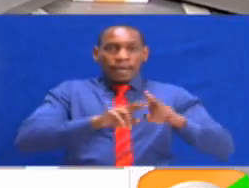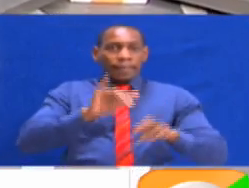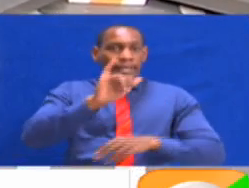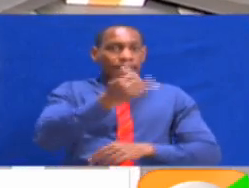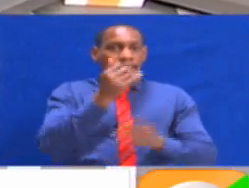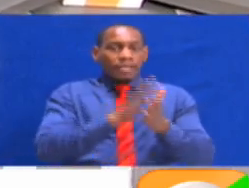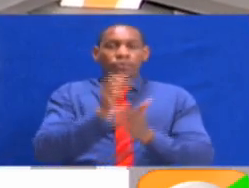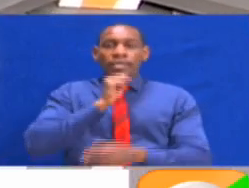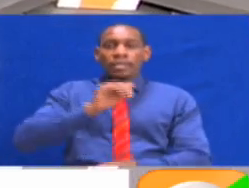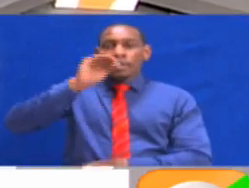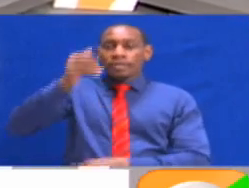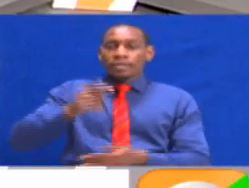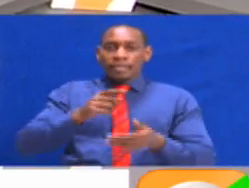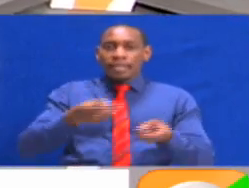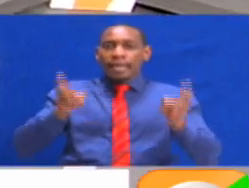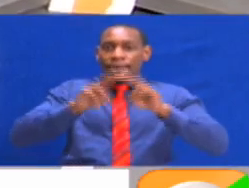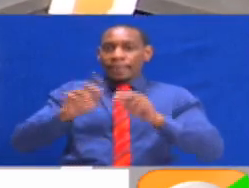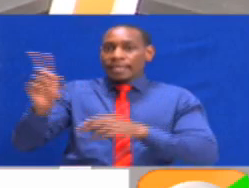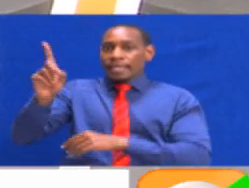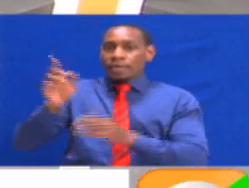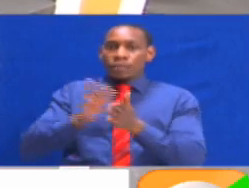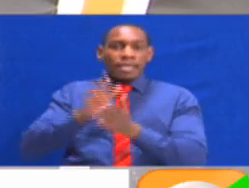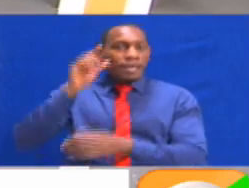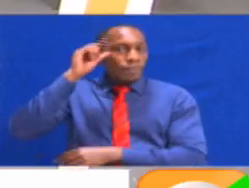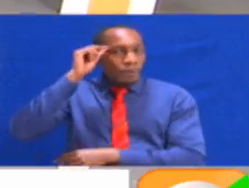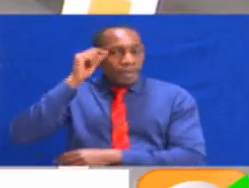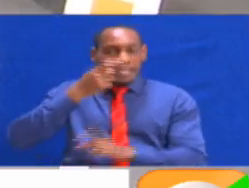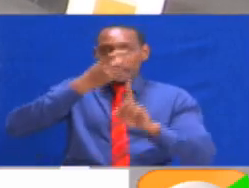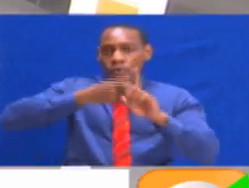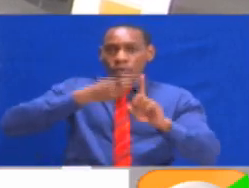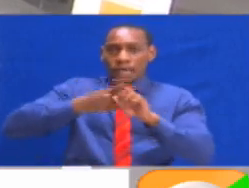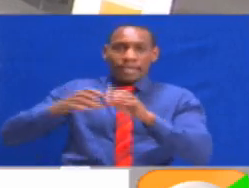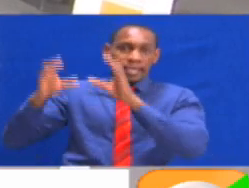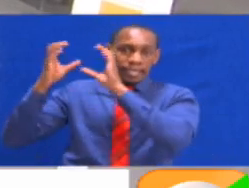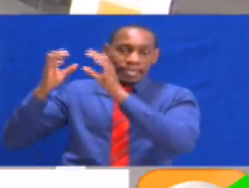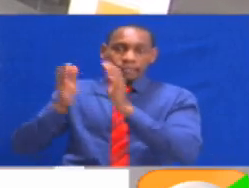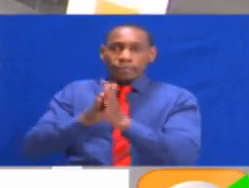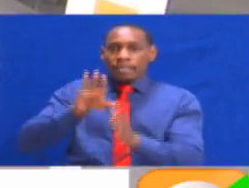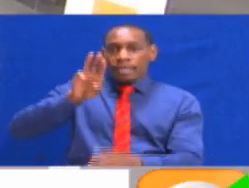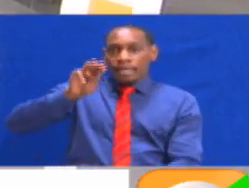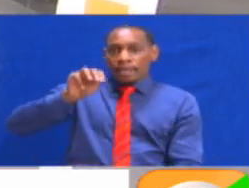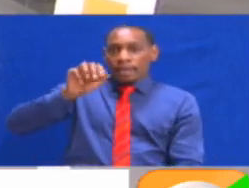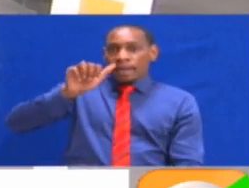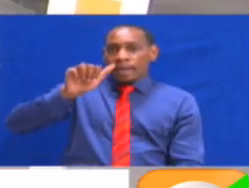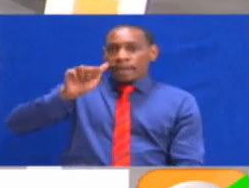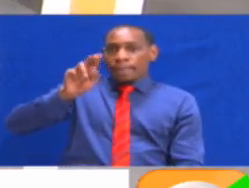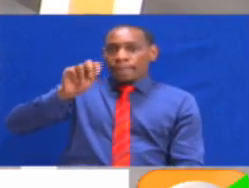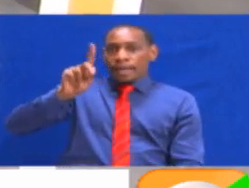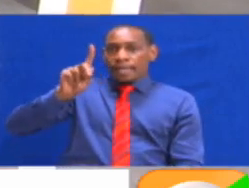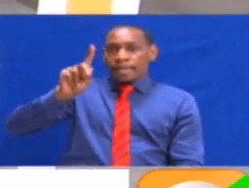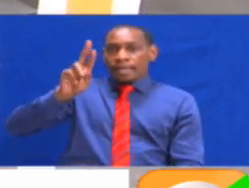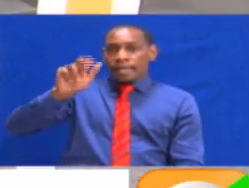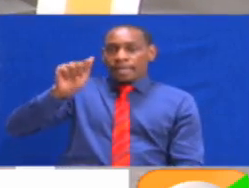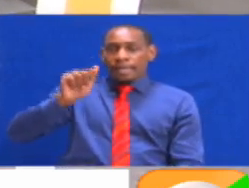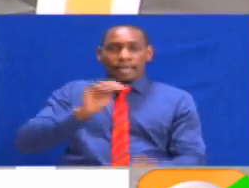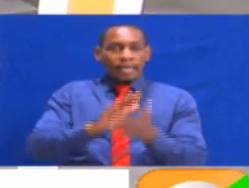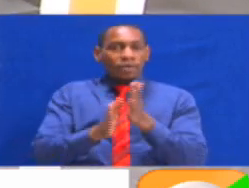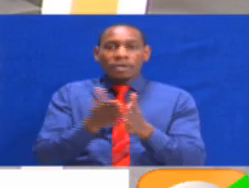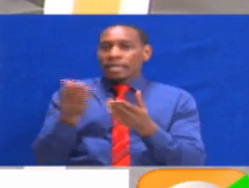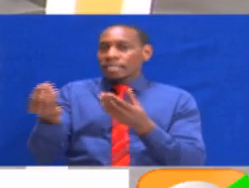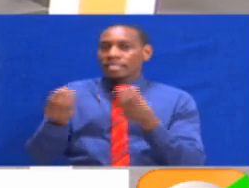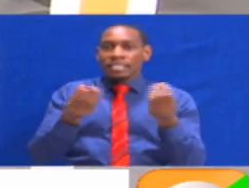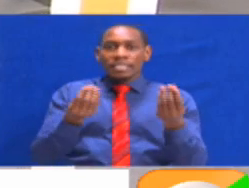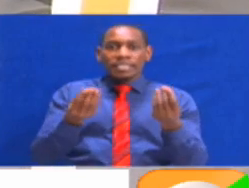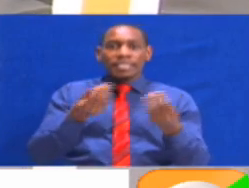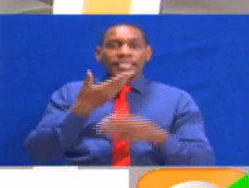happening on the larger scale in Nairobi, Mombasa, Kwale, Kilifi, and Mandera. You know, there are no easy answers.